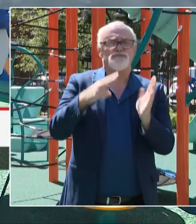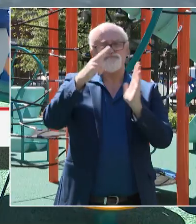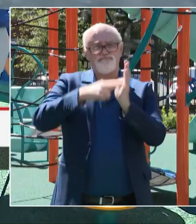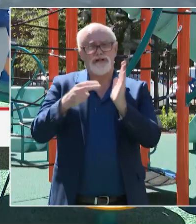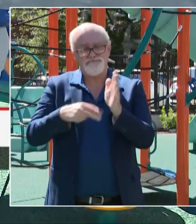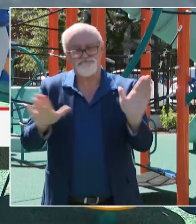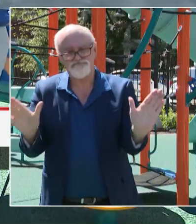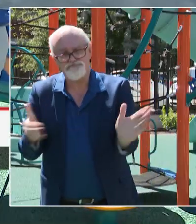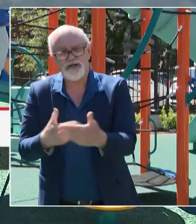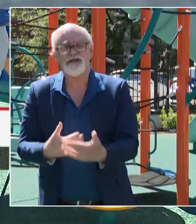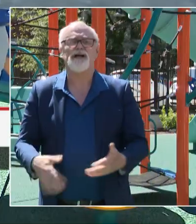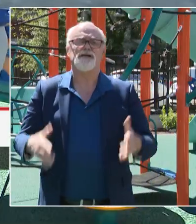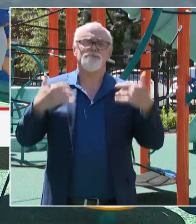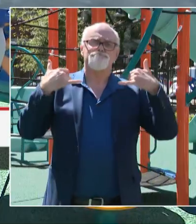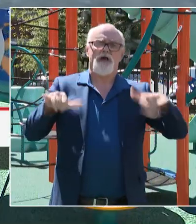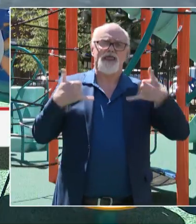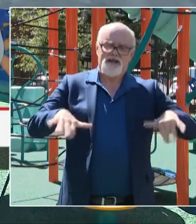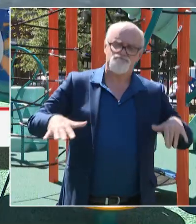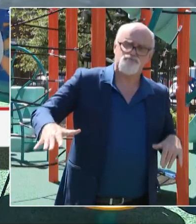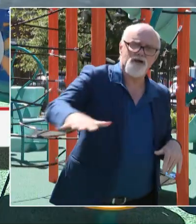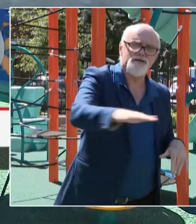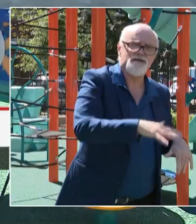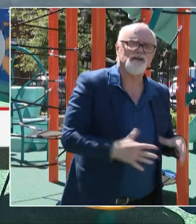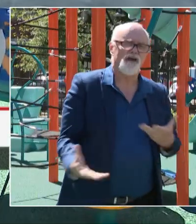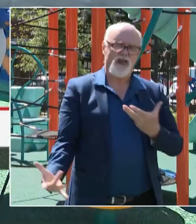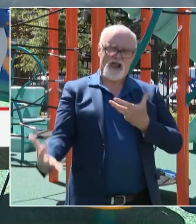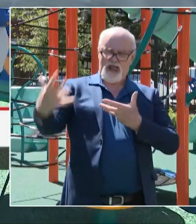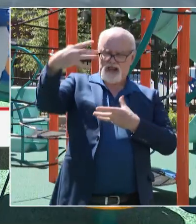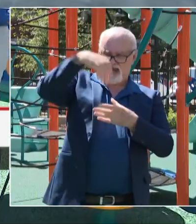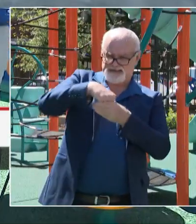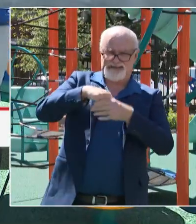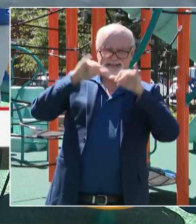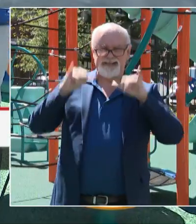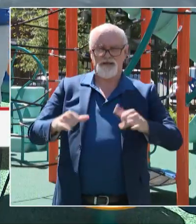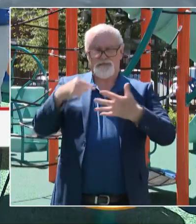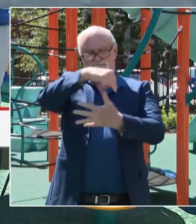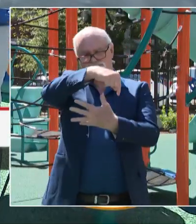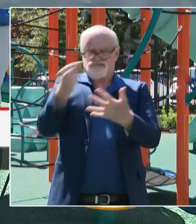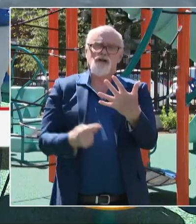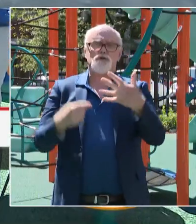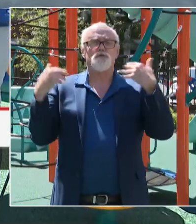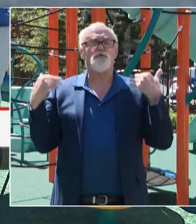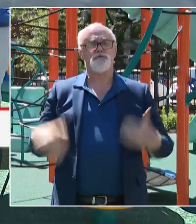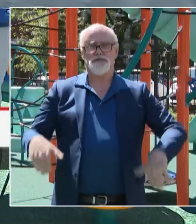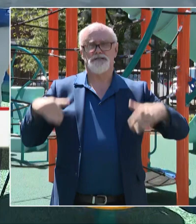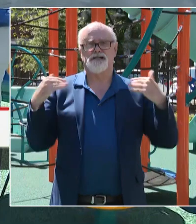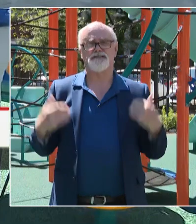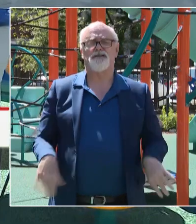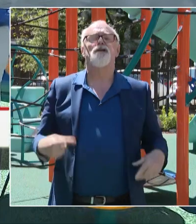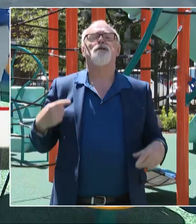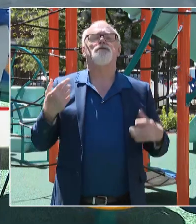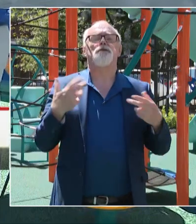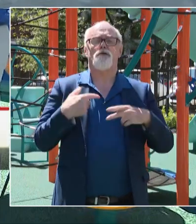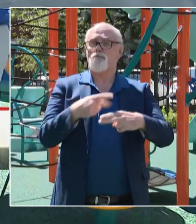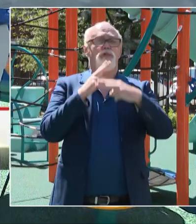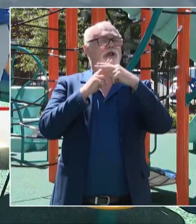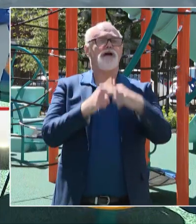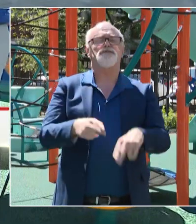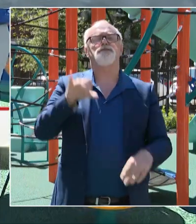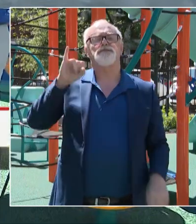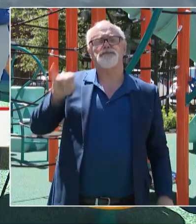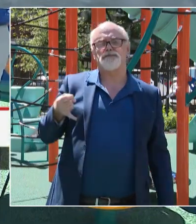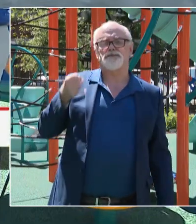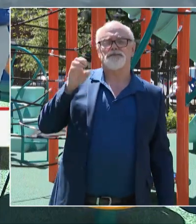playground, creating a dynamic and inclusive learning environment. Be on the lookout for what we call the Jewel Box. This is an